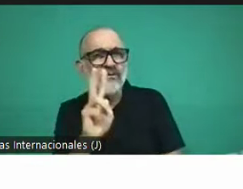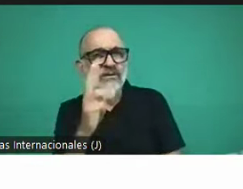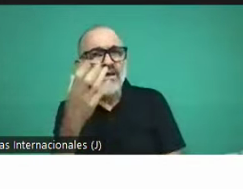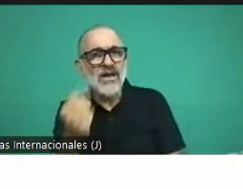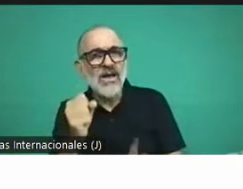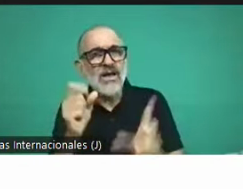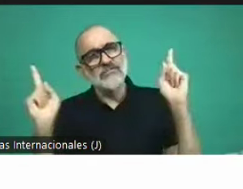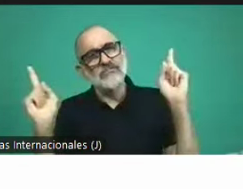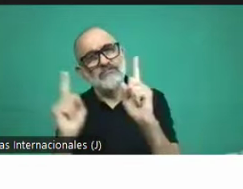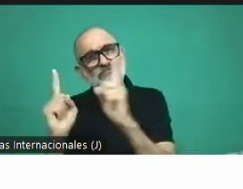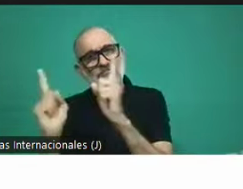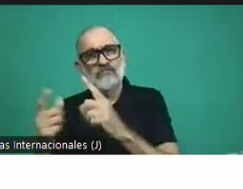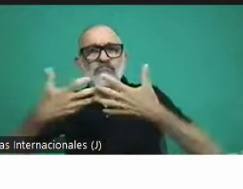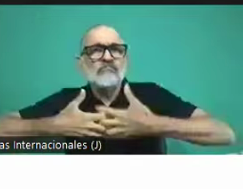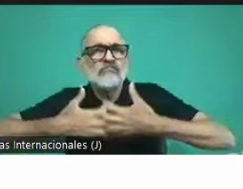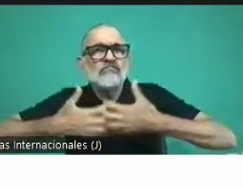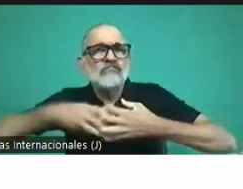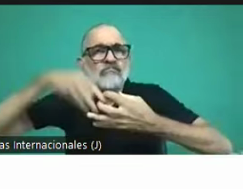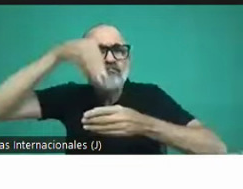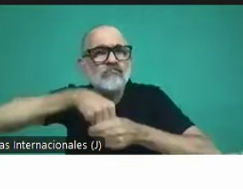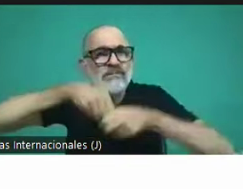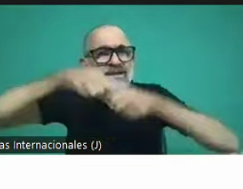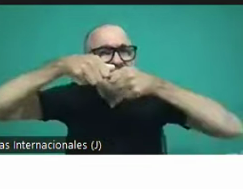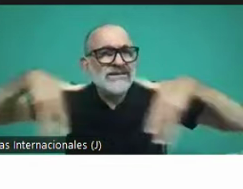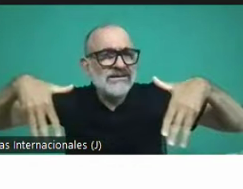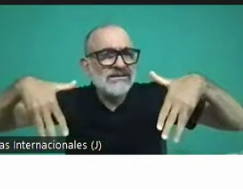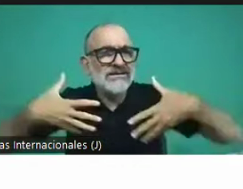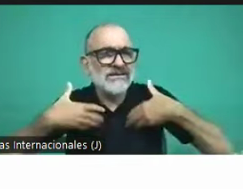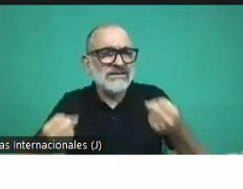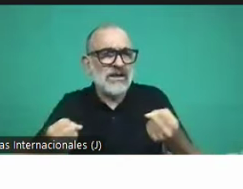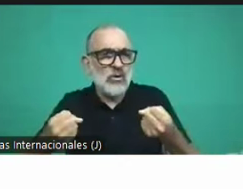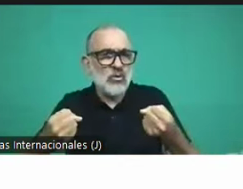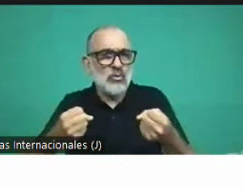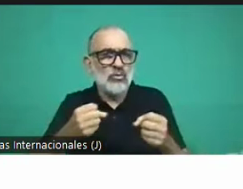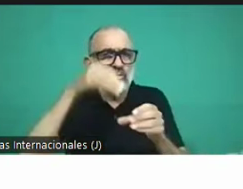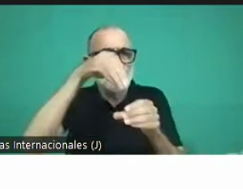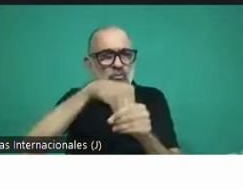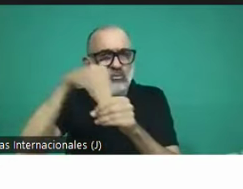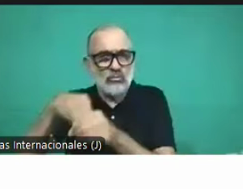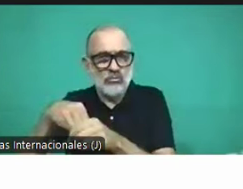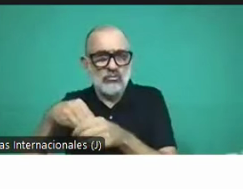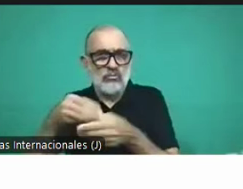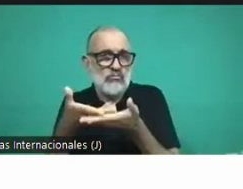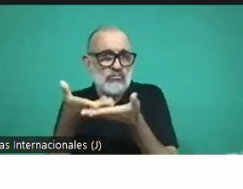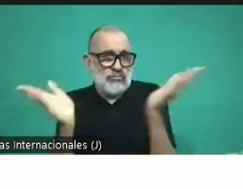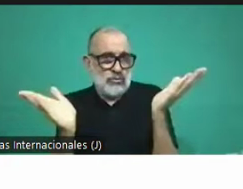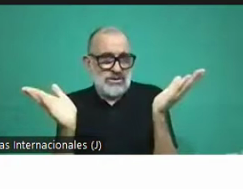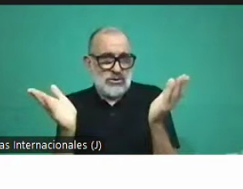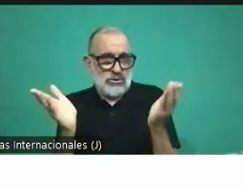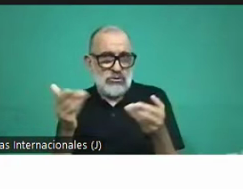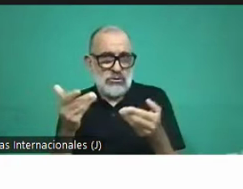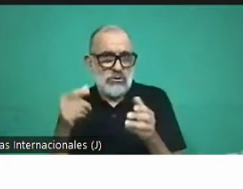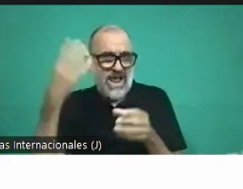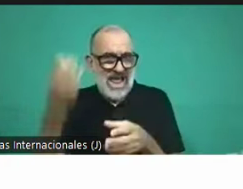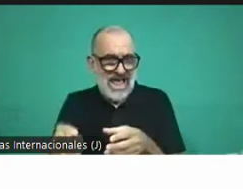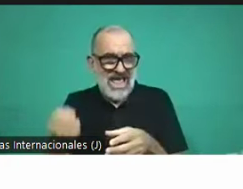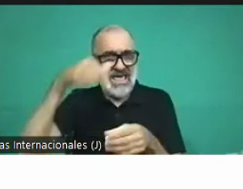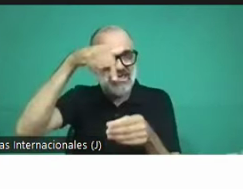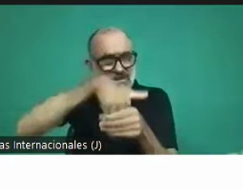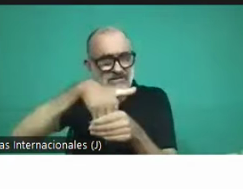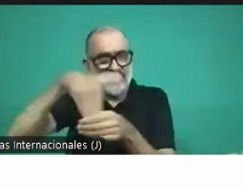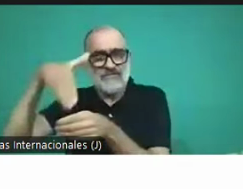Salud functioning of the y integrated health se system. compone por And we prestadores also have públicos here in donde reference to claramente public se menciona suppliers, ACE como where gran we are